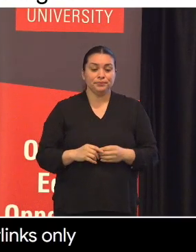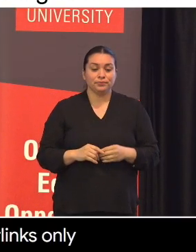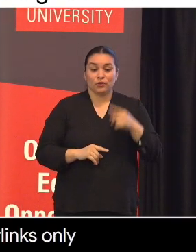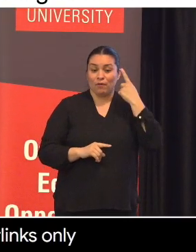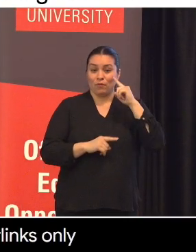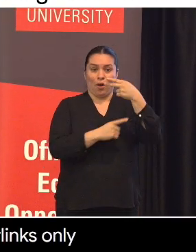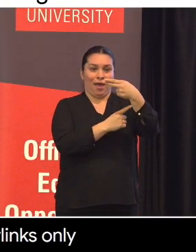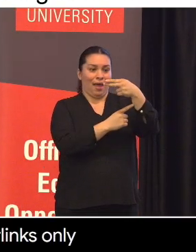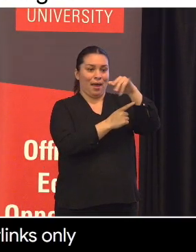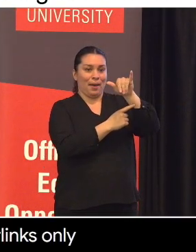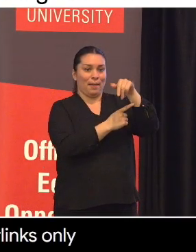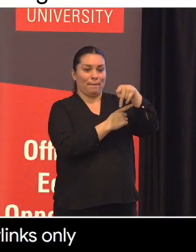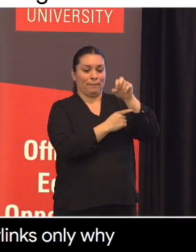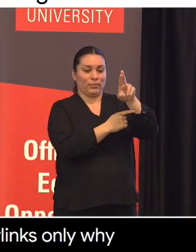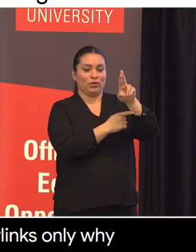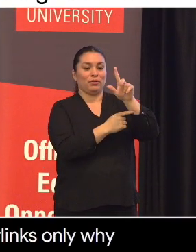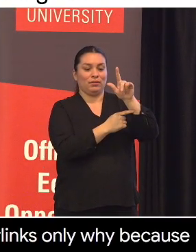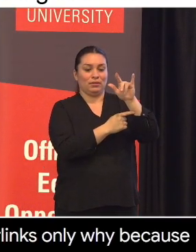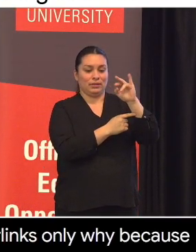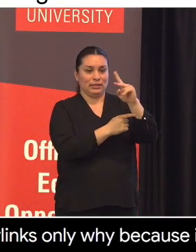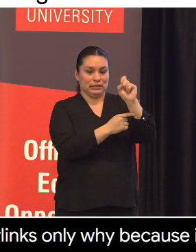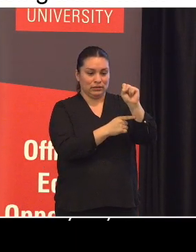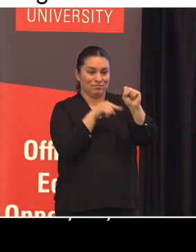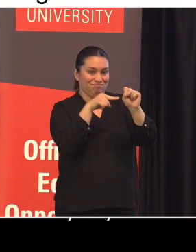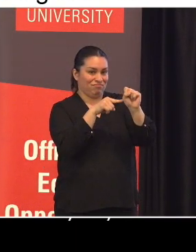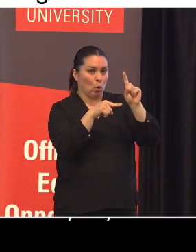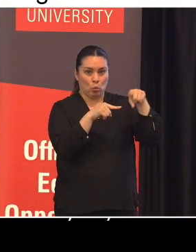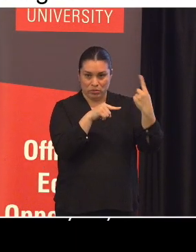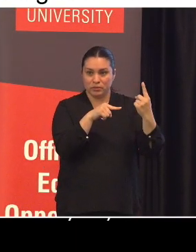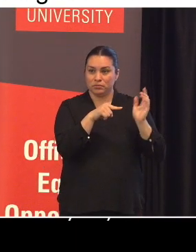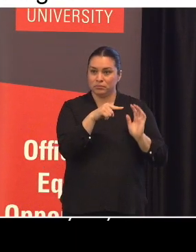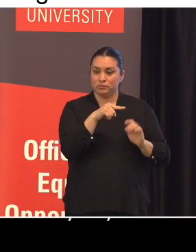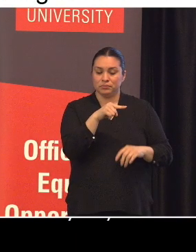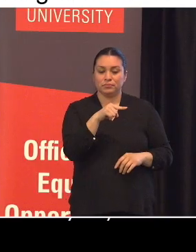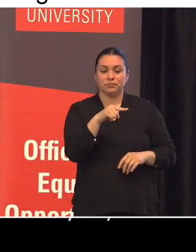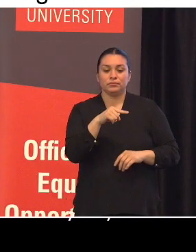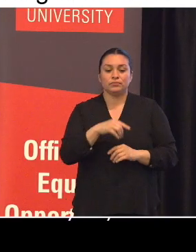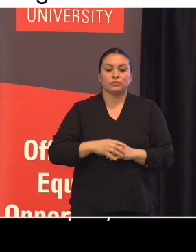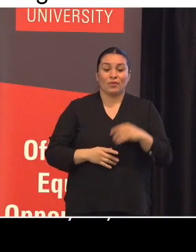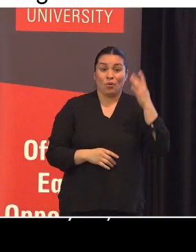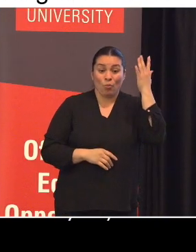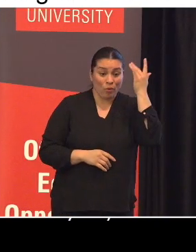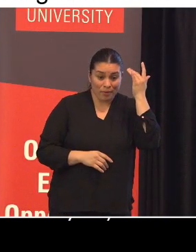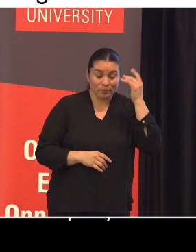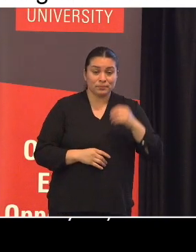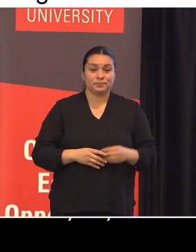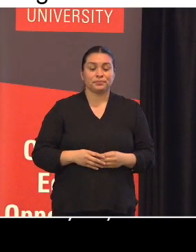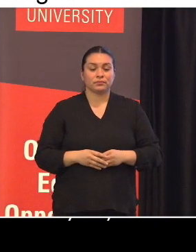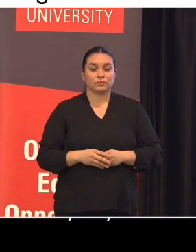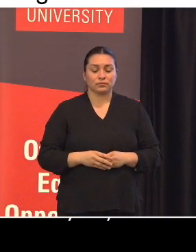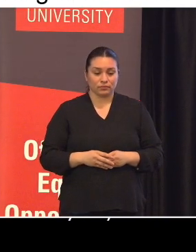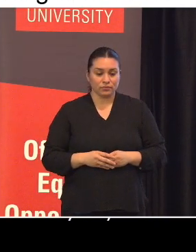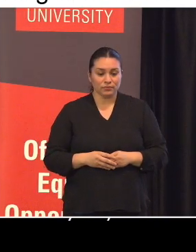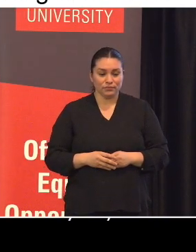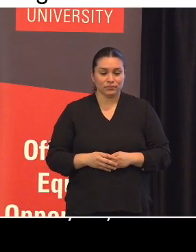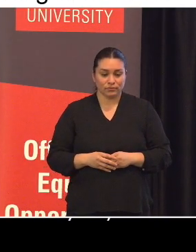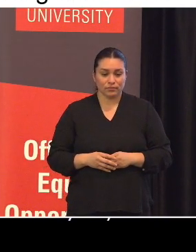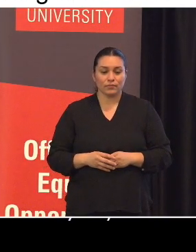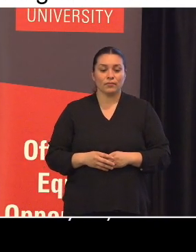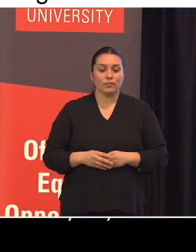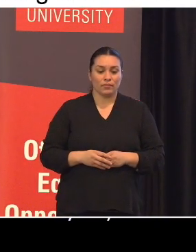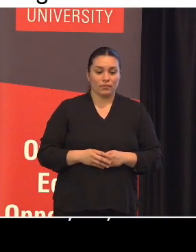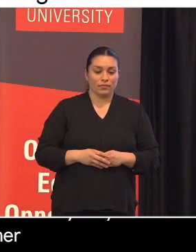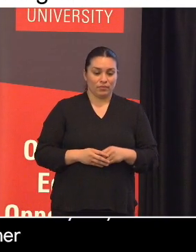only. Why? Because if I'm someone with a cognitive impairment, or frankly in this digital age, if I'm anyone, and I see underlined